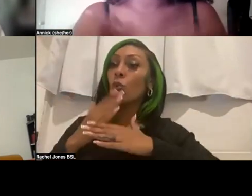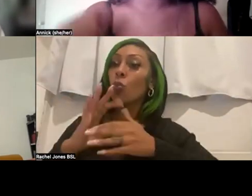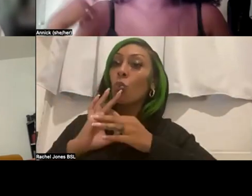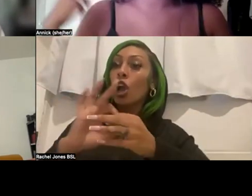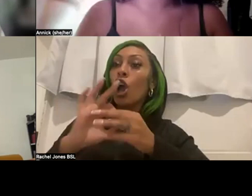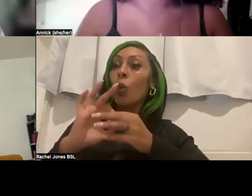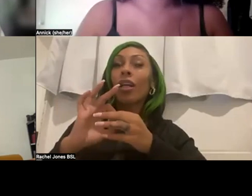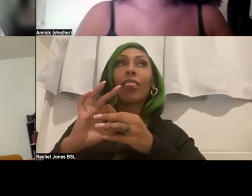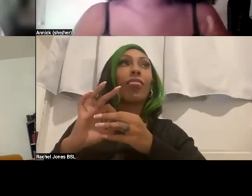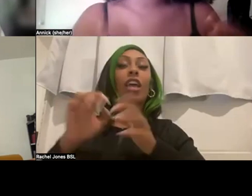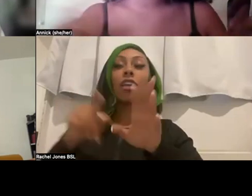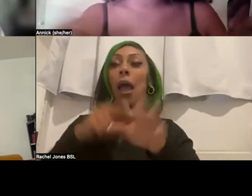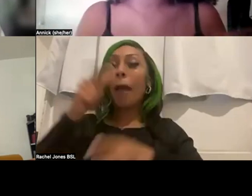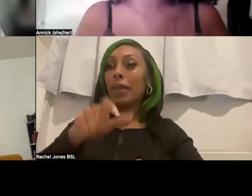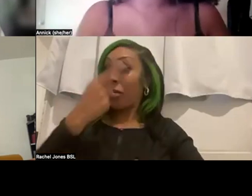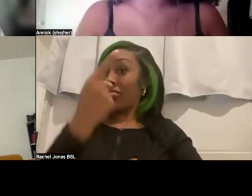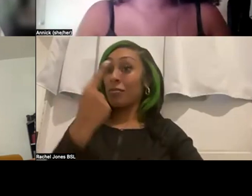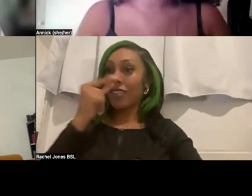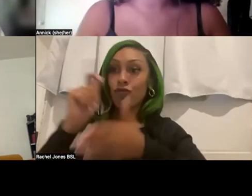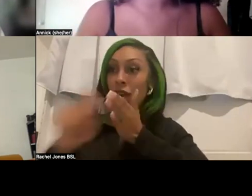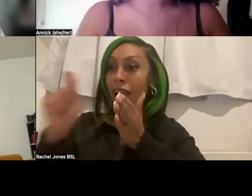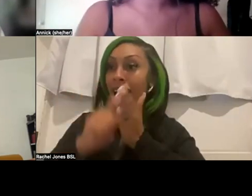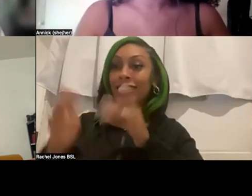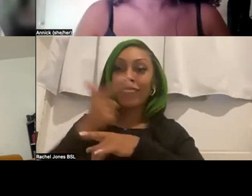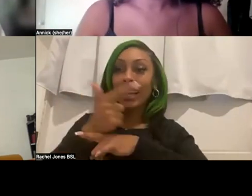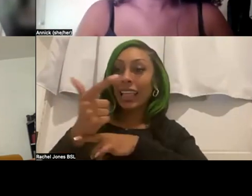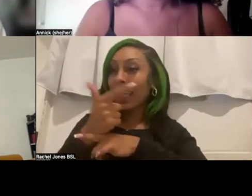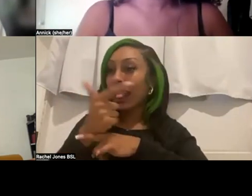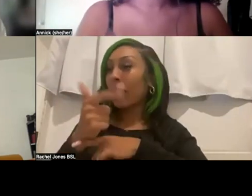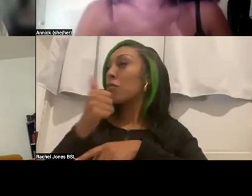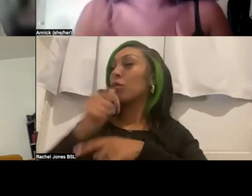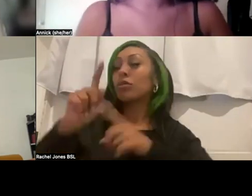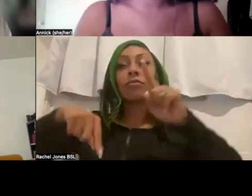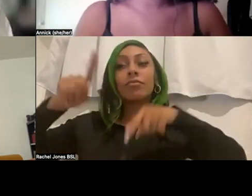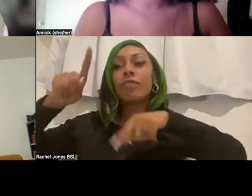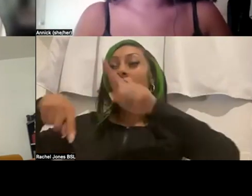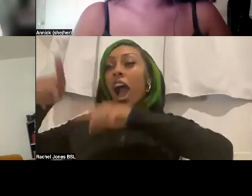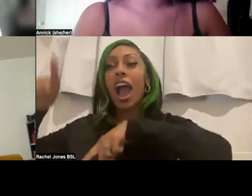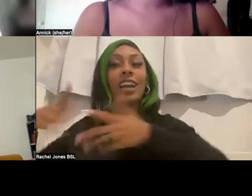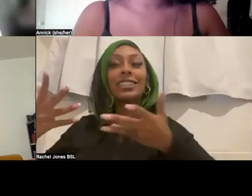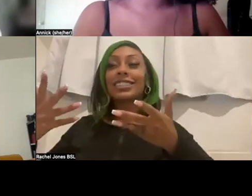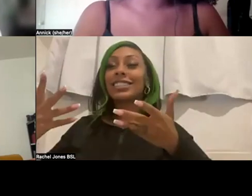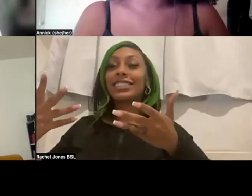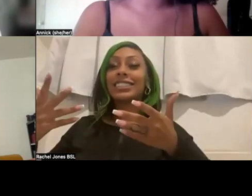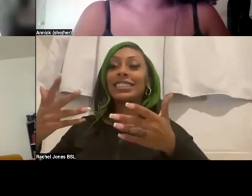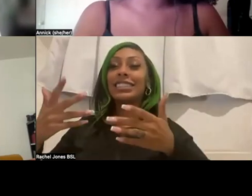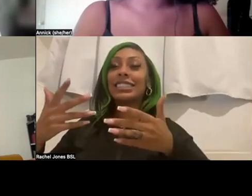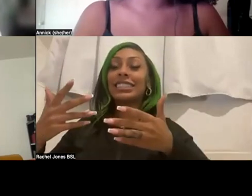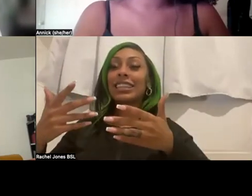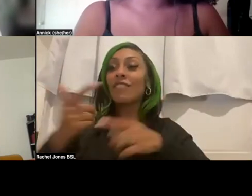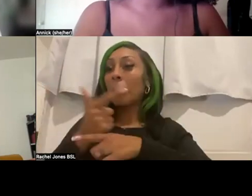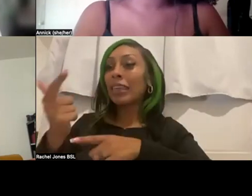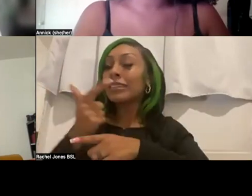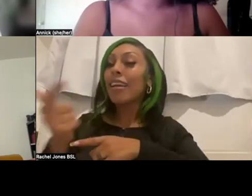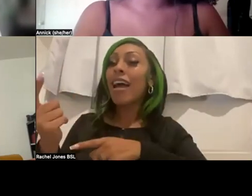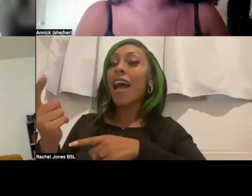film and sing and use all these types of media and explore their own practice as artists to